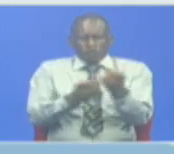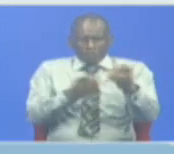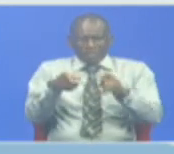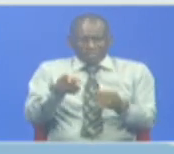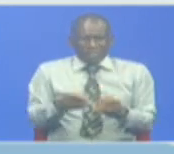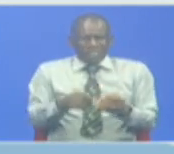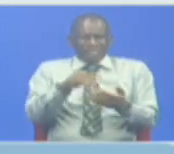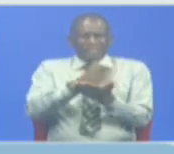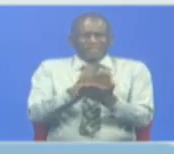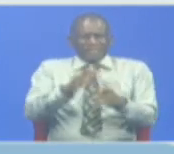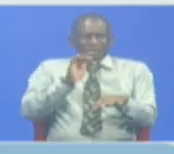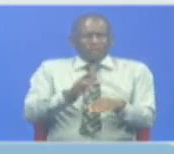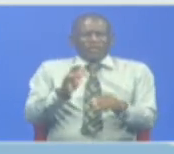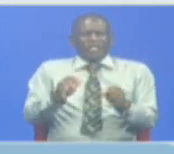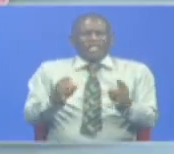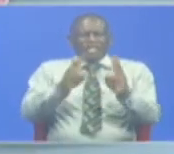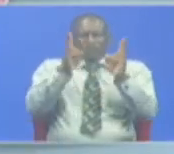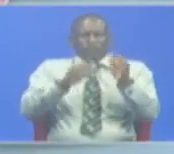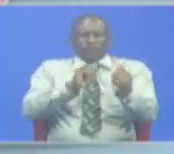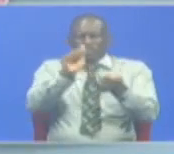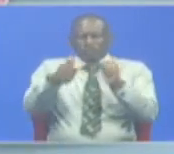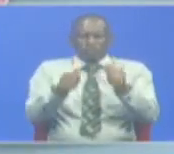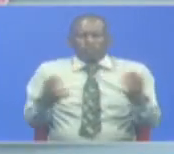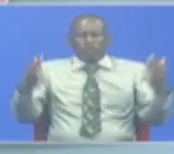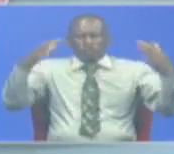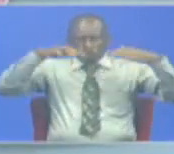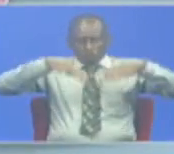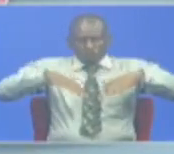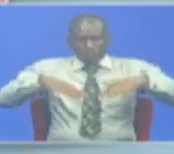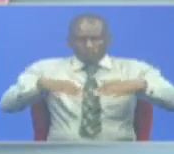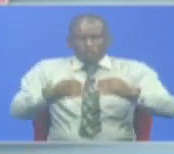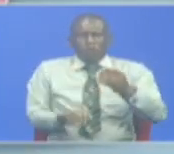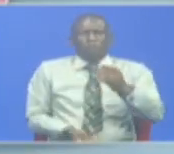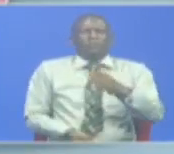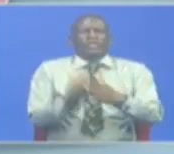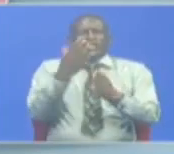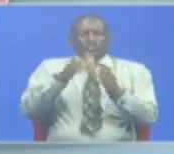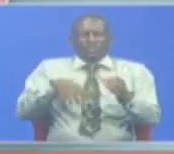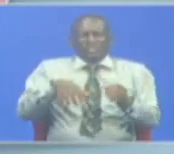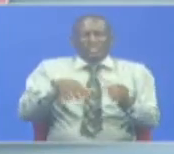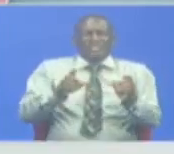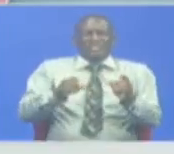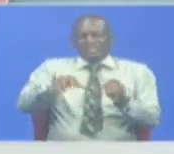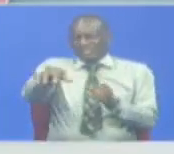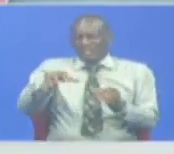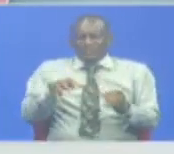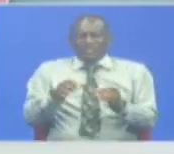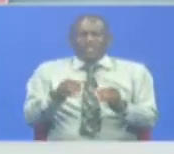sectors affected globally, such as sports, conferencing, production, travel, tourism, will be put on hold.